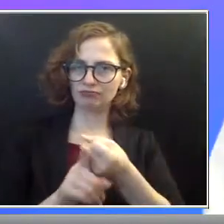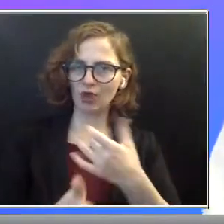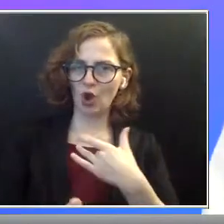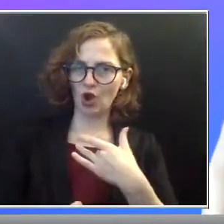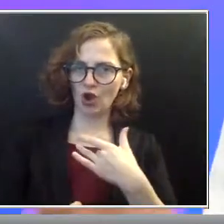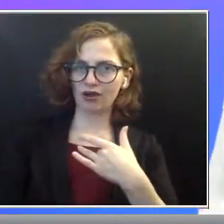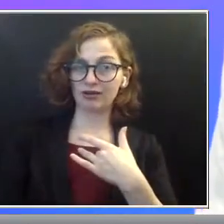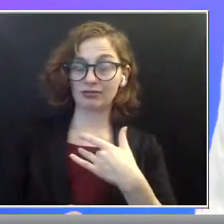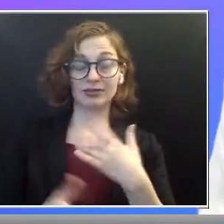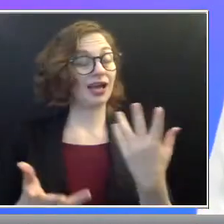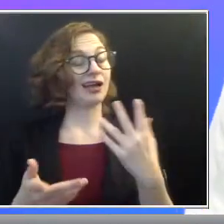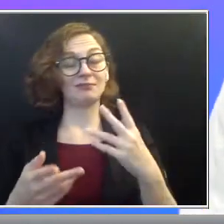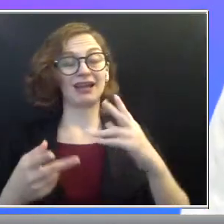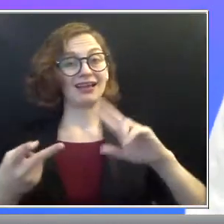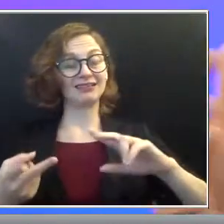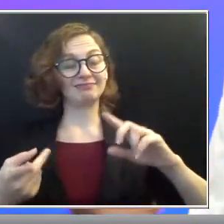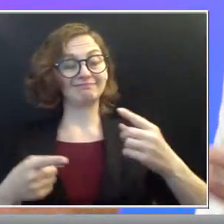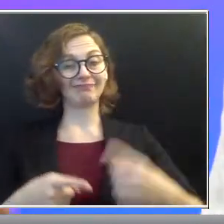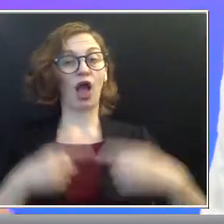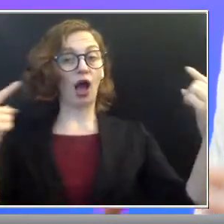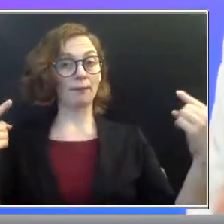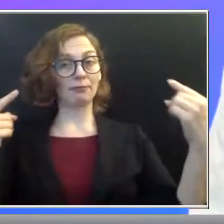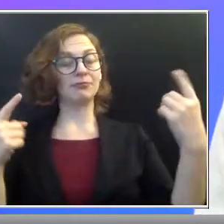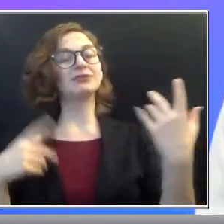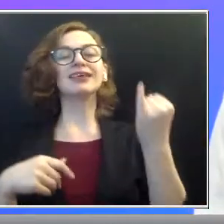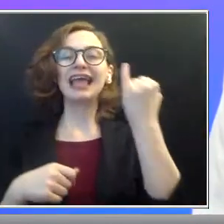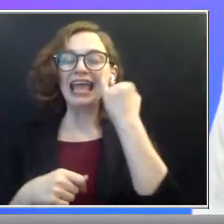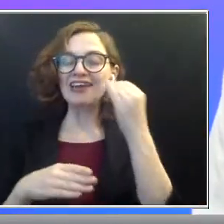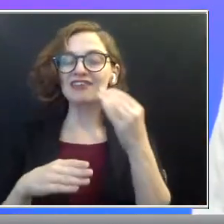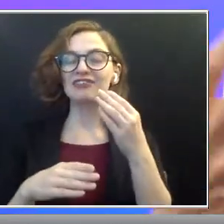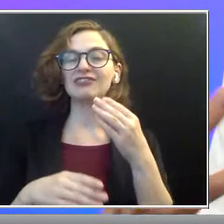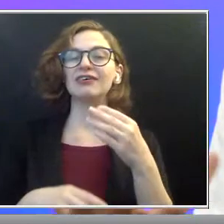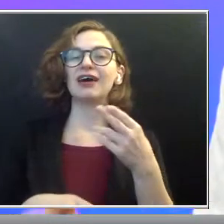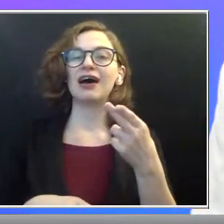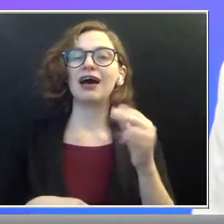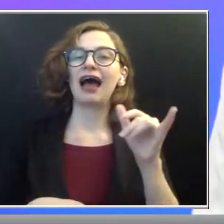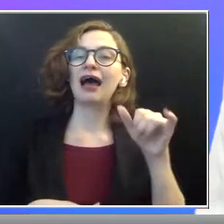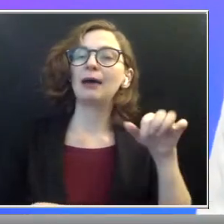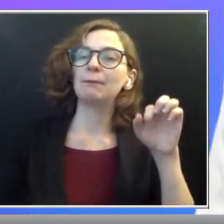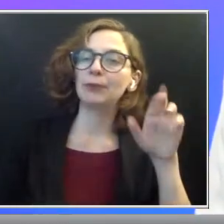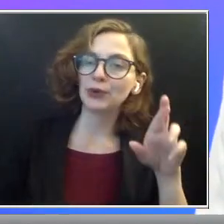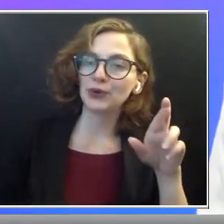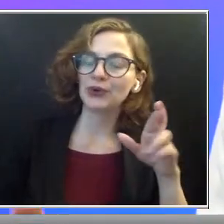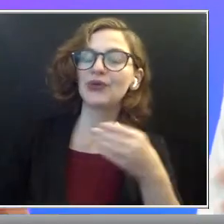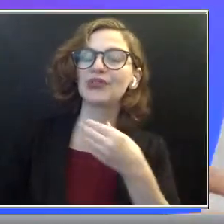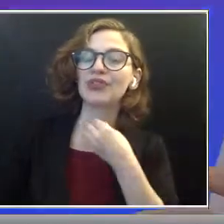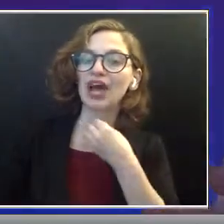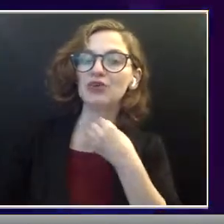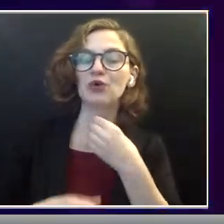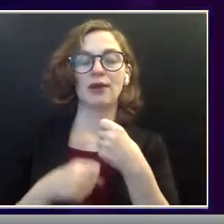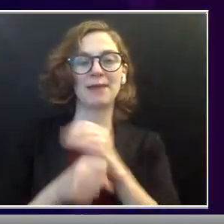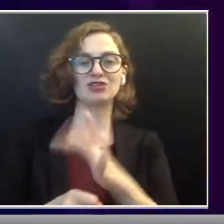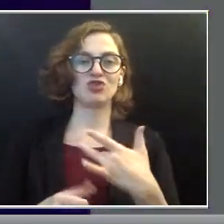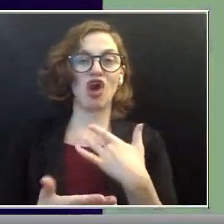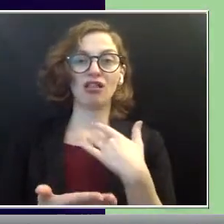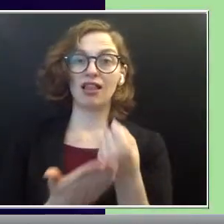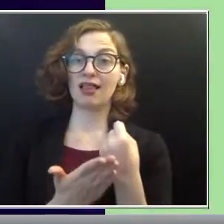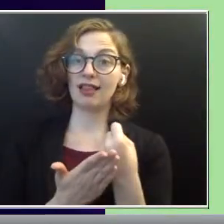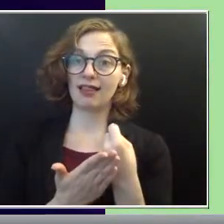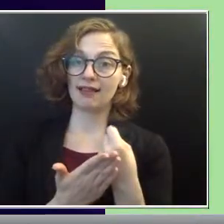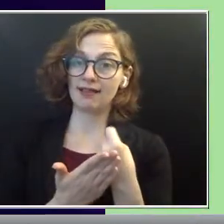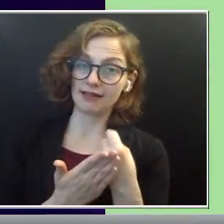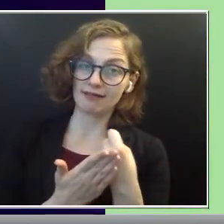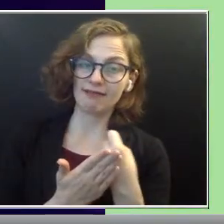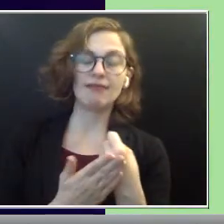opposite, right? So if hyperthyroidism makes your heart beat fast and makes you feel these palpitations and makes it beat strongly, hypothyroidism